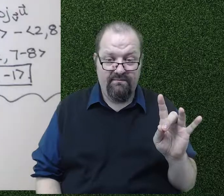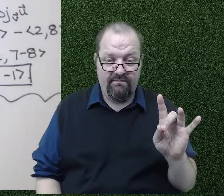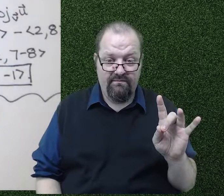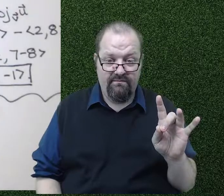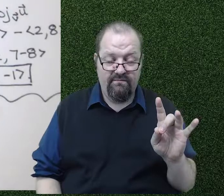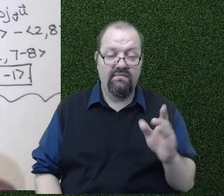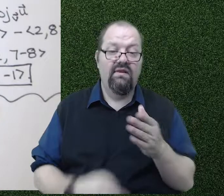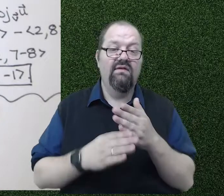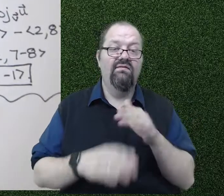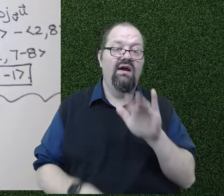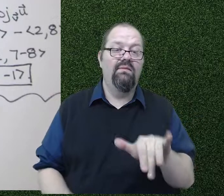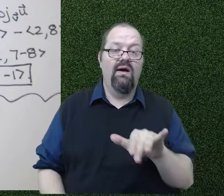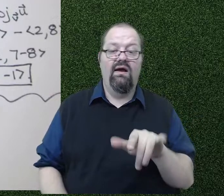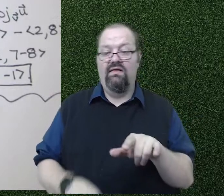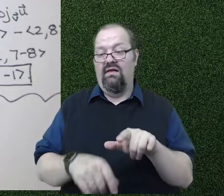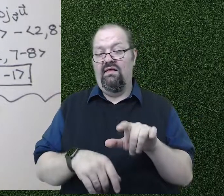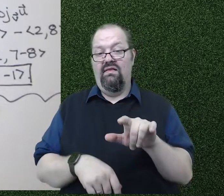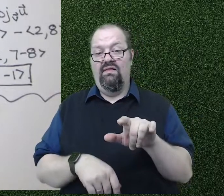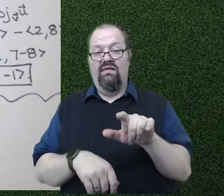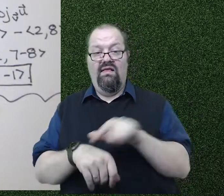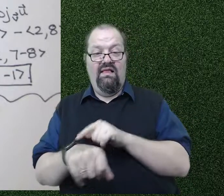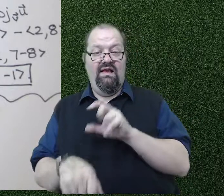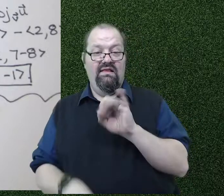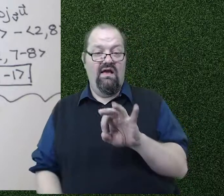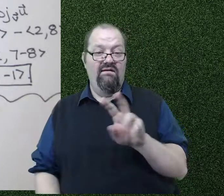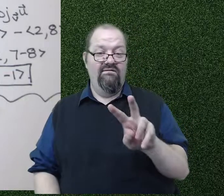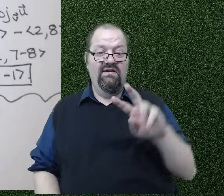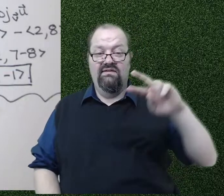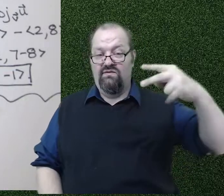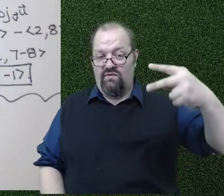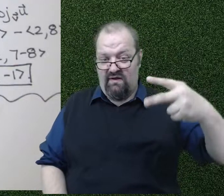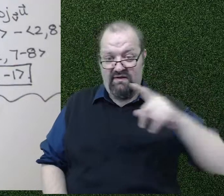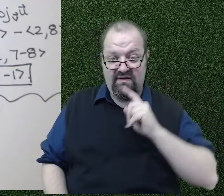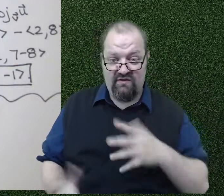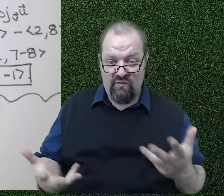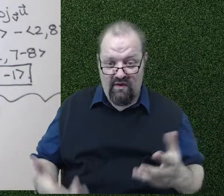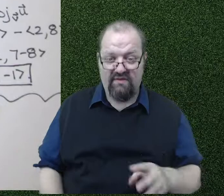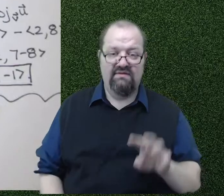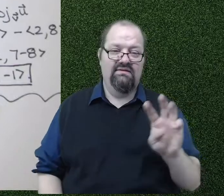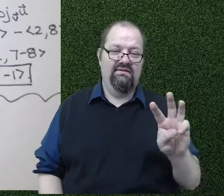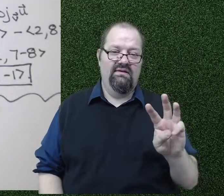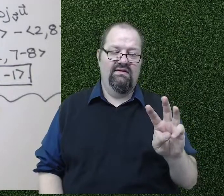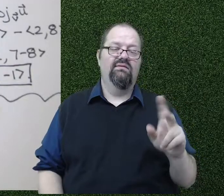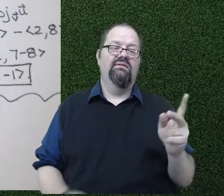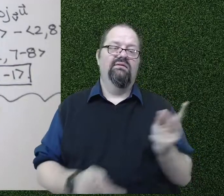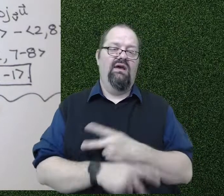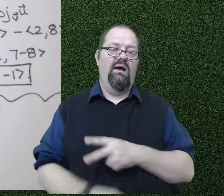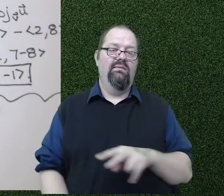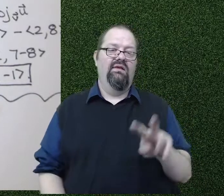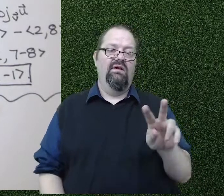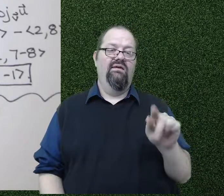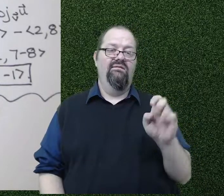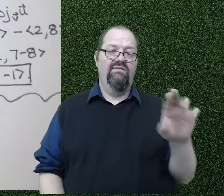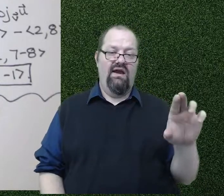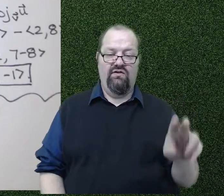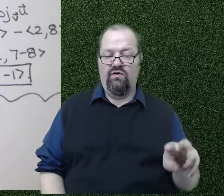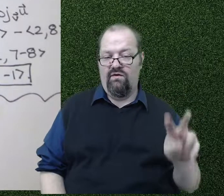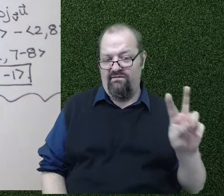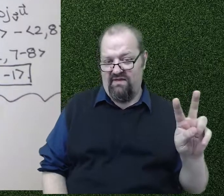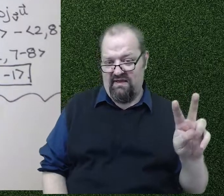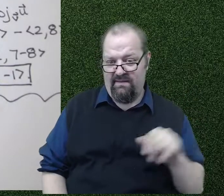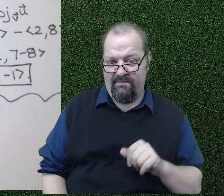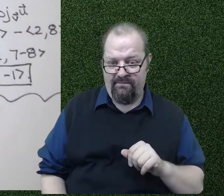divided by the length of V squared, which is 6, times the vector V. So I get 3 times the vector